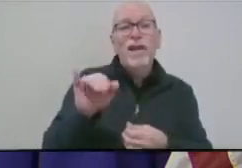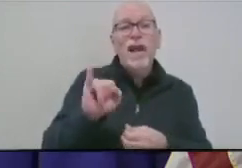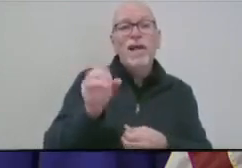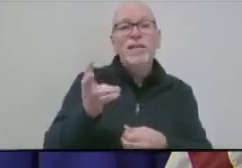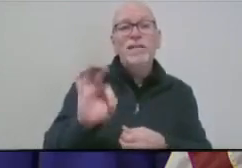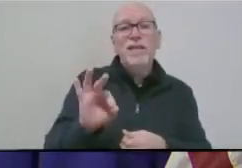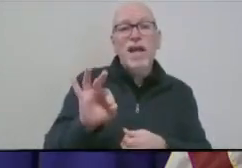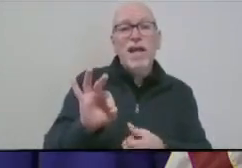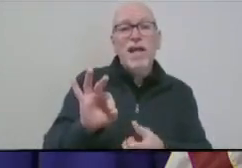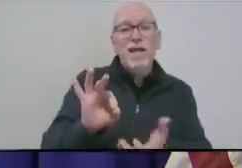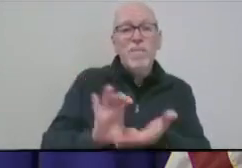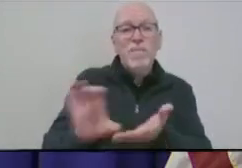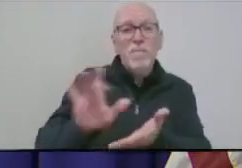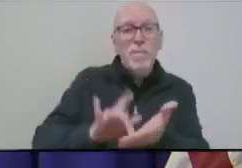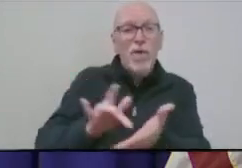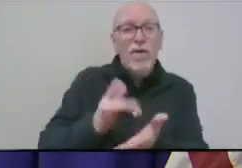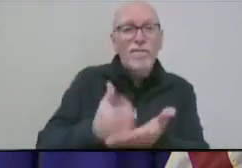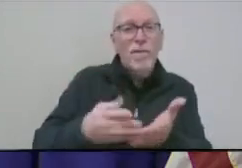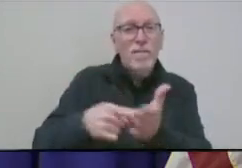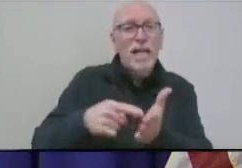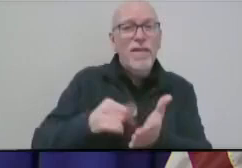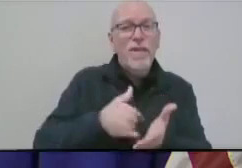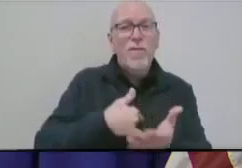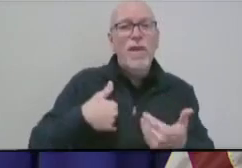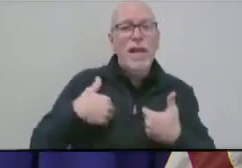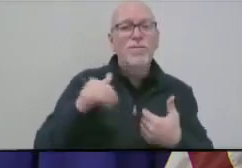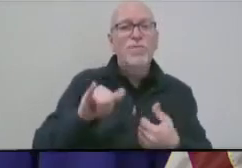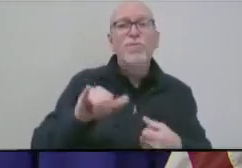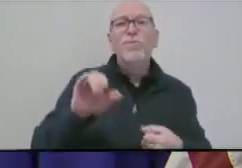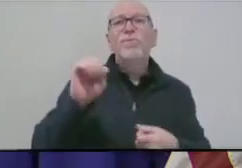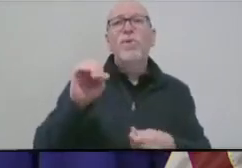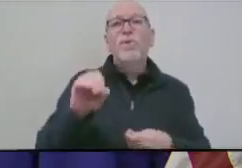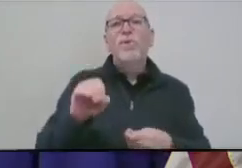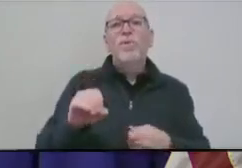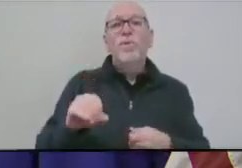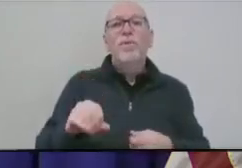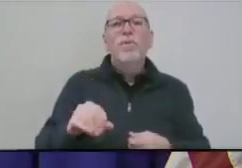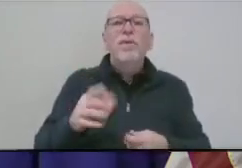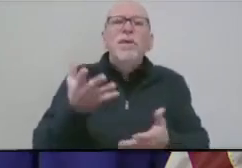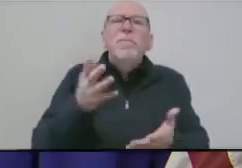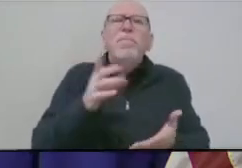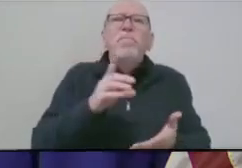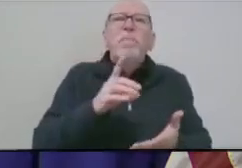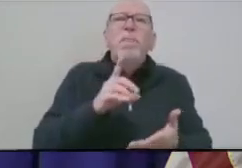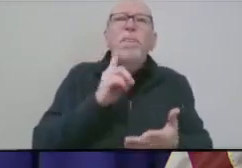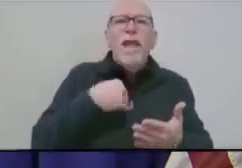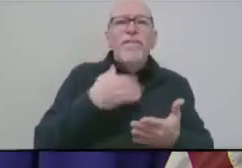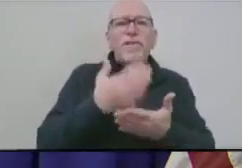I-69 debt that we had. So, you know, there's